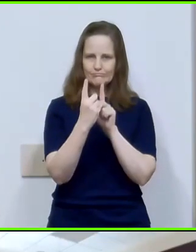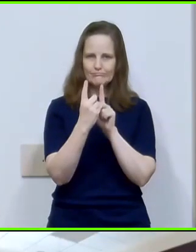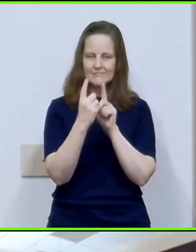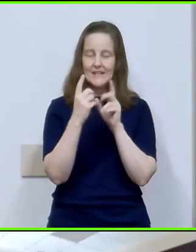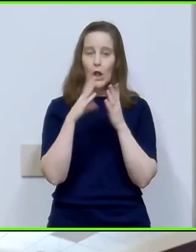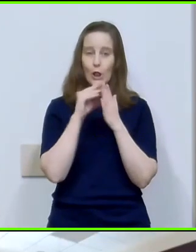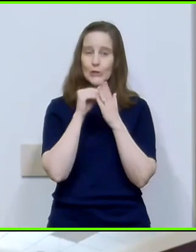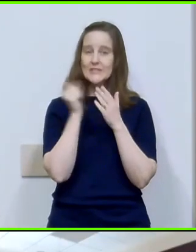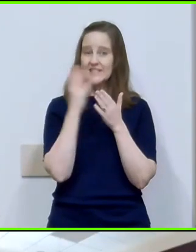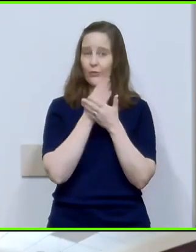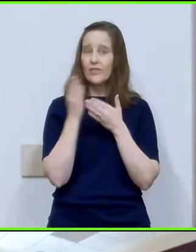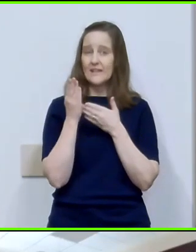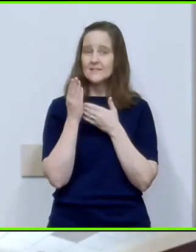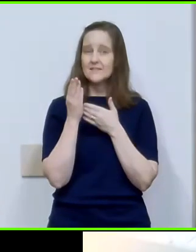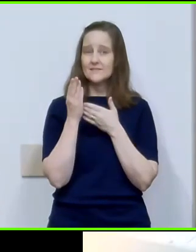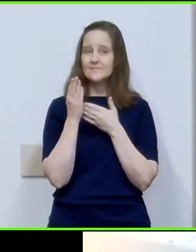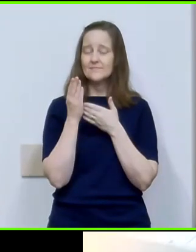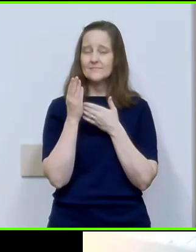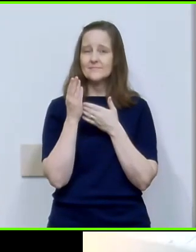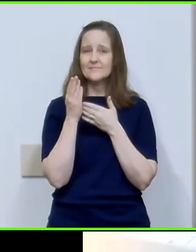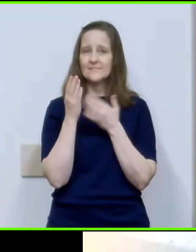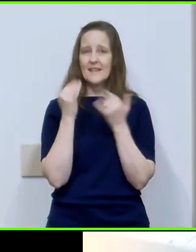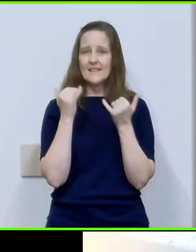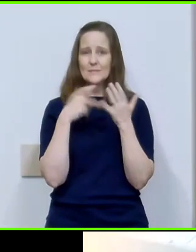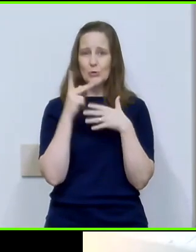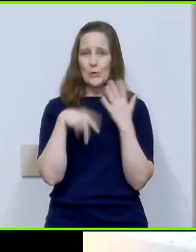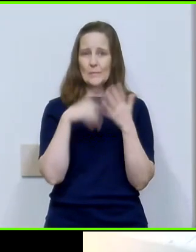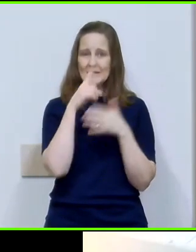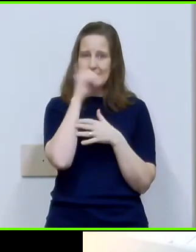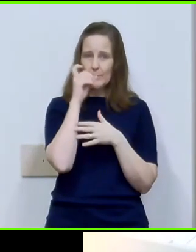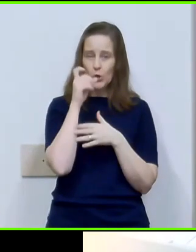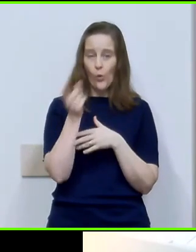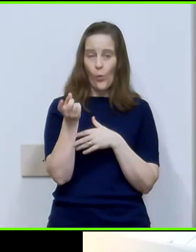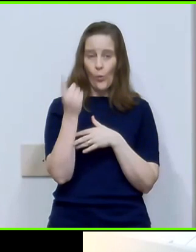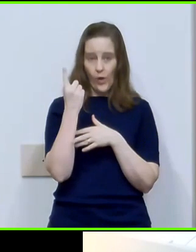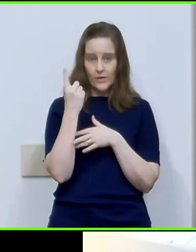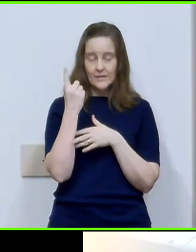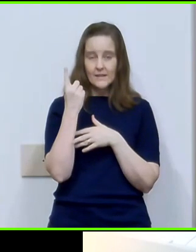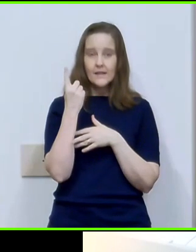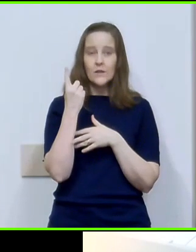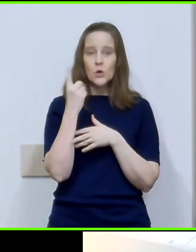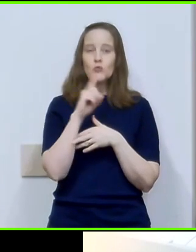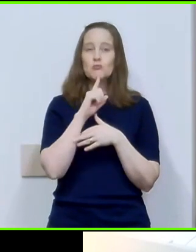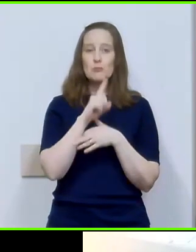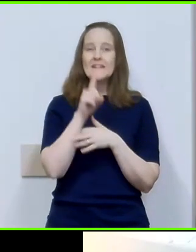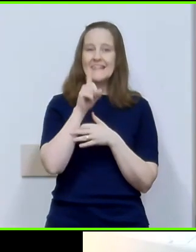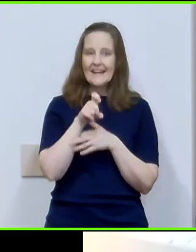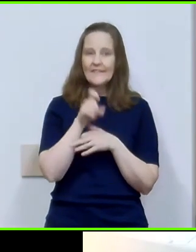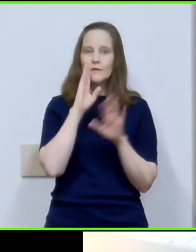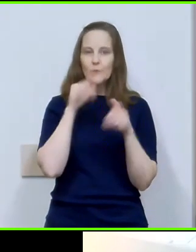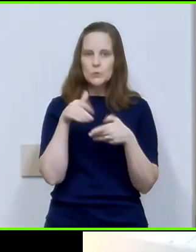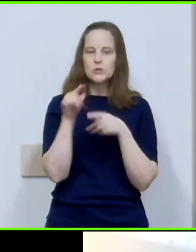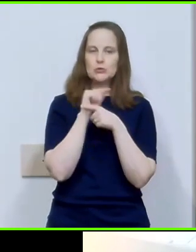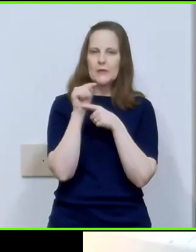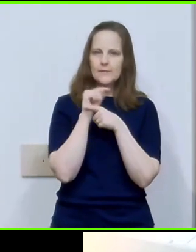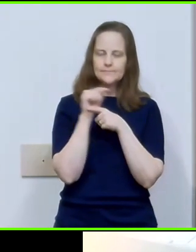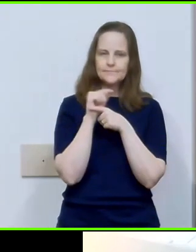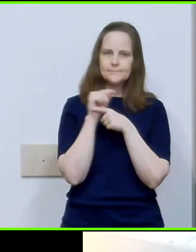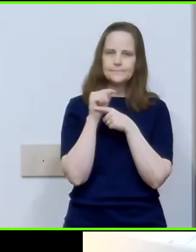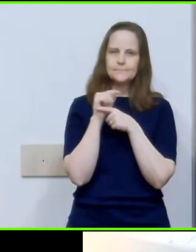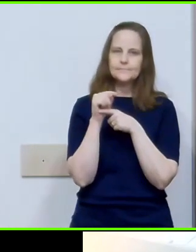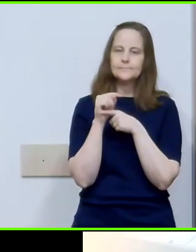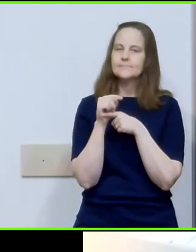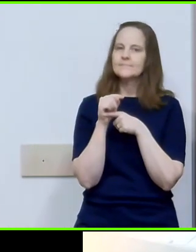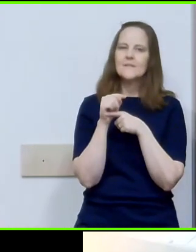things by conducting this pilot program in the summer. One, we learned we really need to focus on training. So we didn't have all